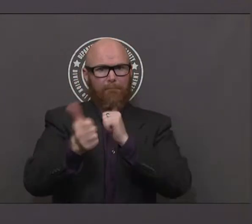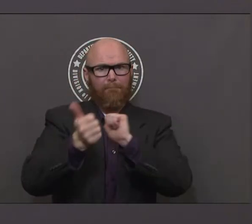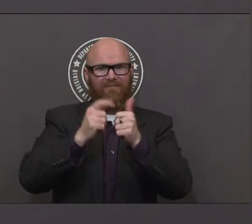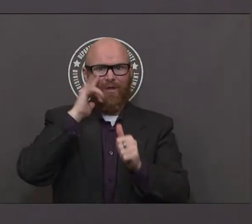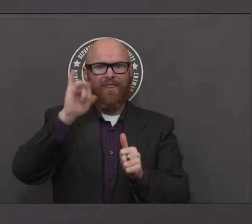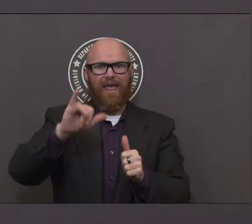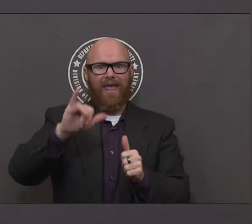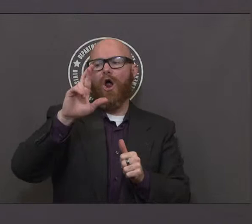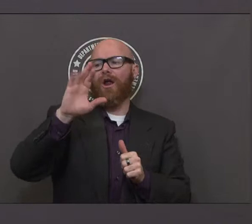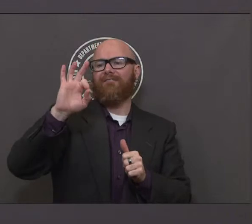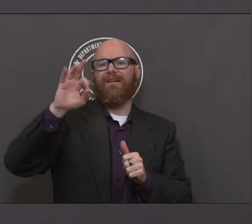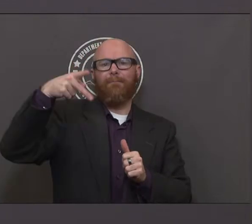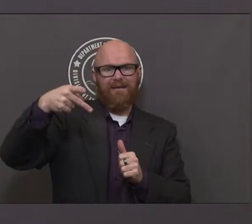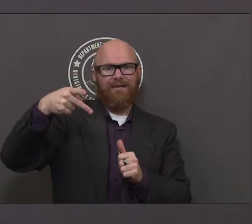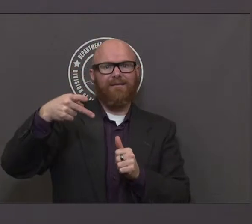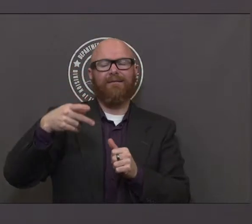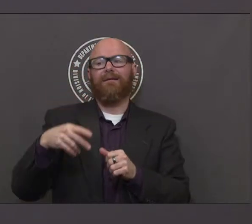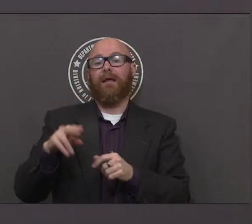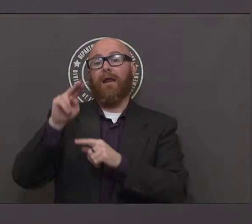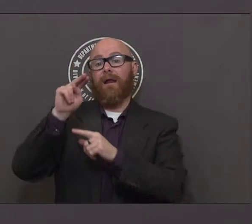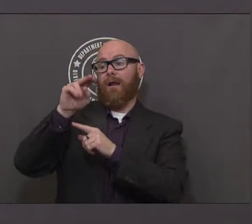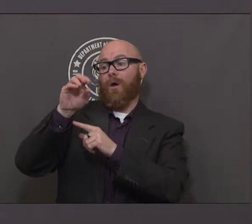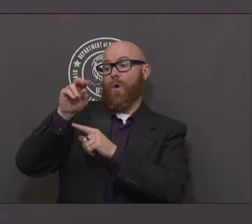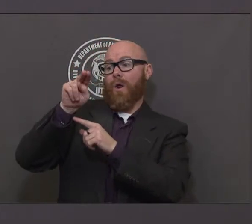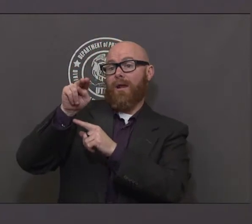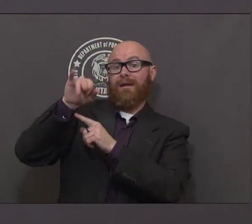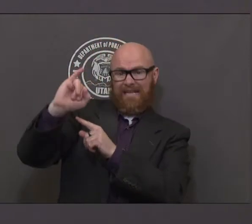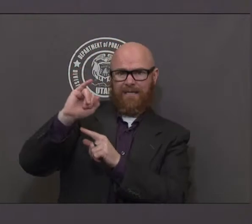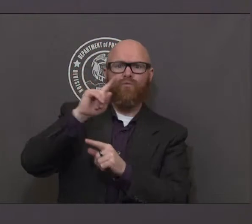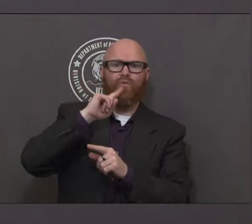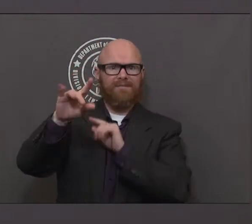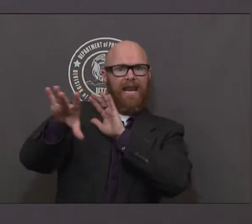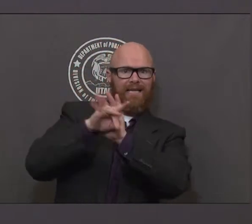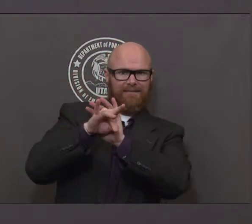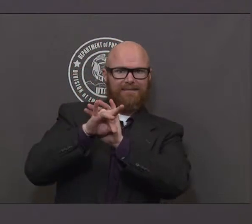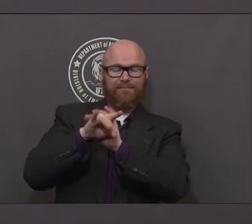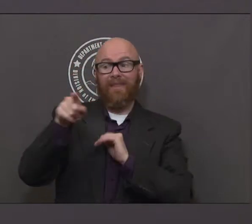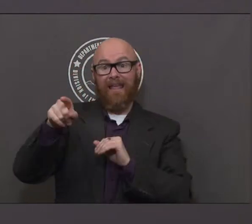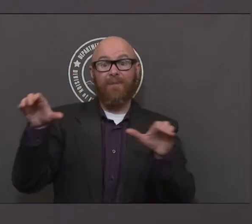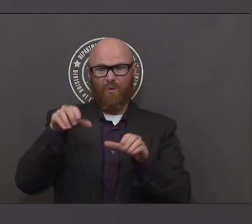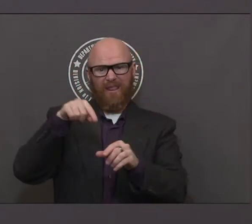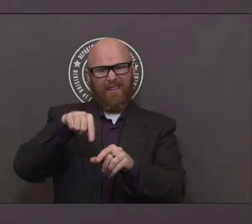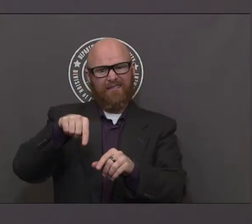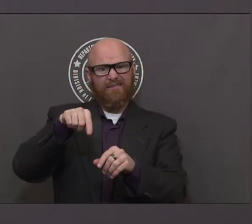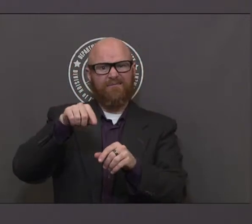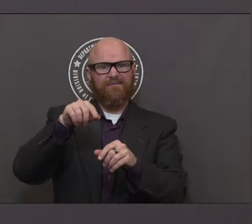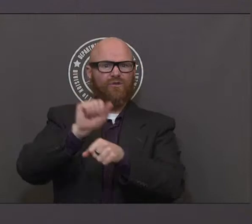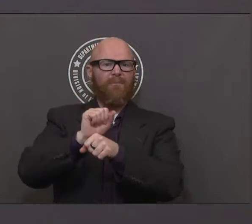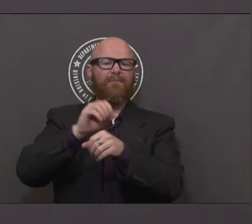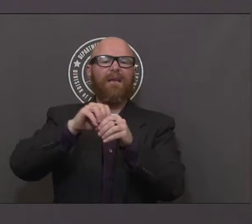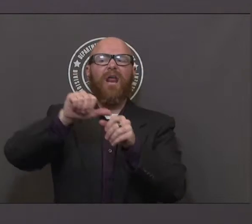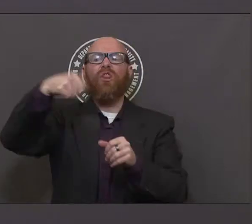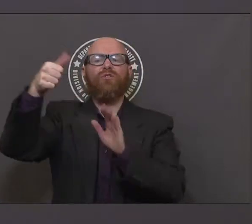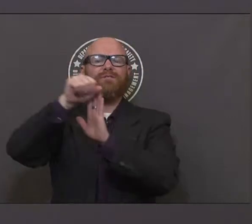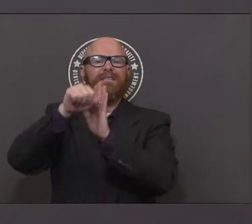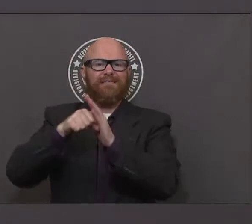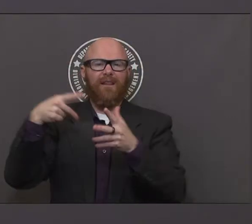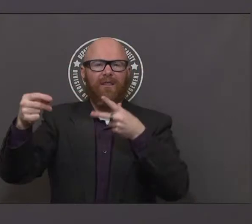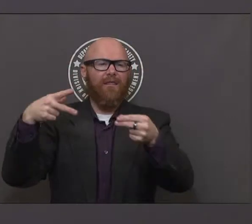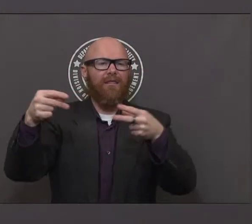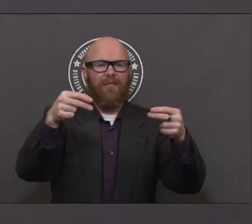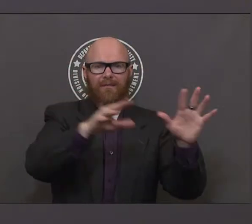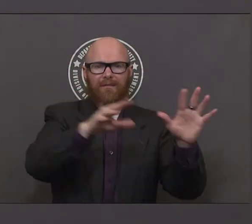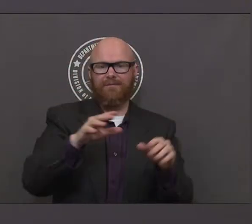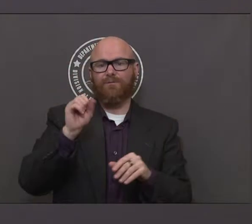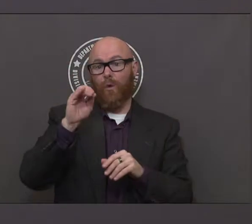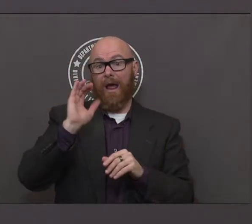and NOMI was the firm that was successful. They've been doing this in several other states. And so right now, the High Throughput